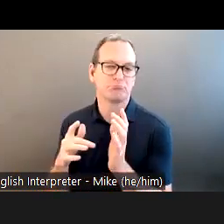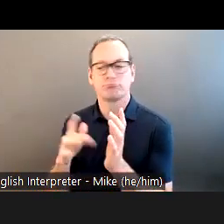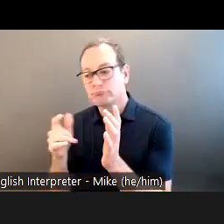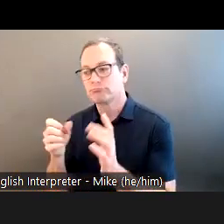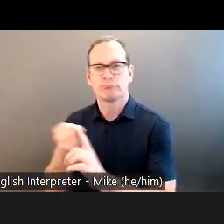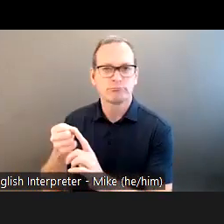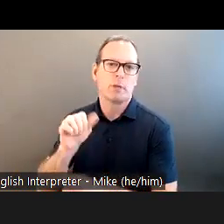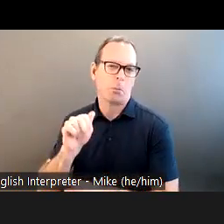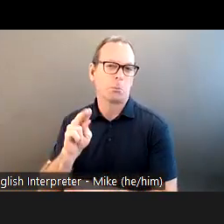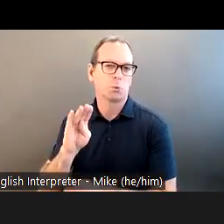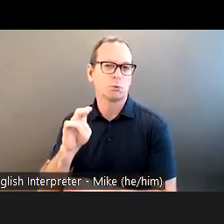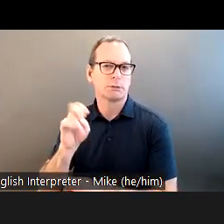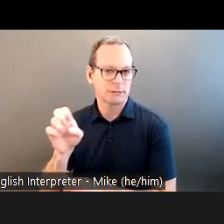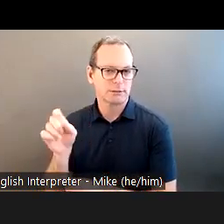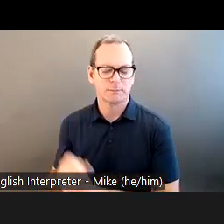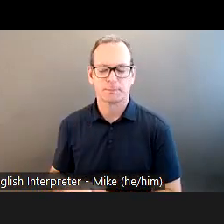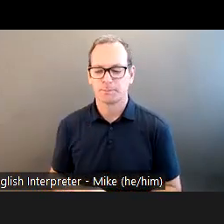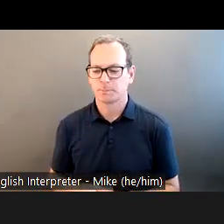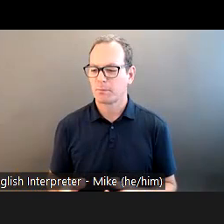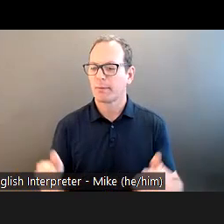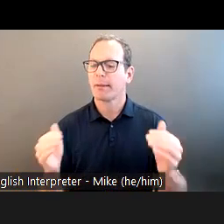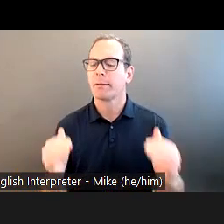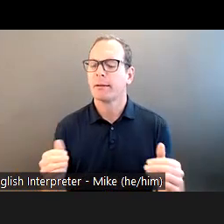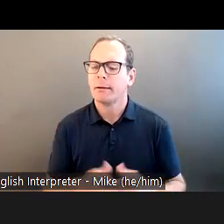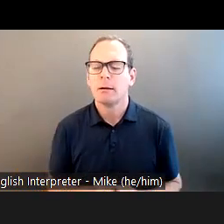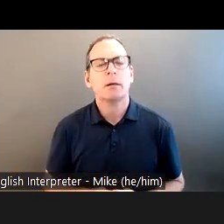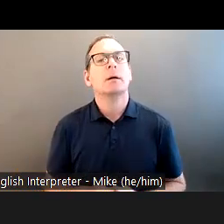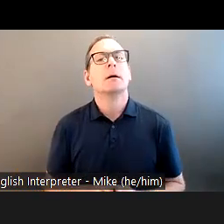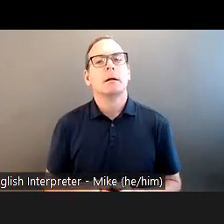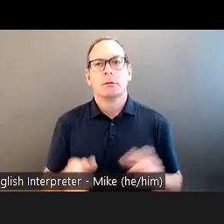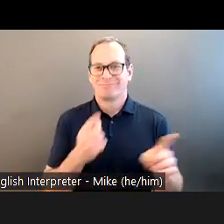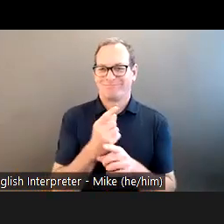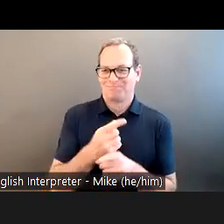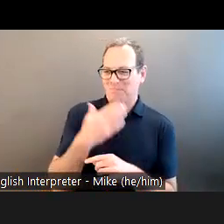as they're getting to a more vulnerable state in their lives, ensuring that people are looking out for them.